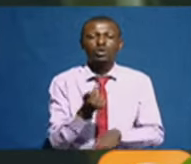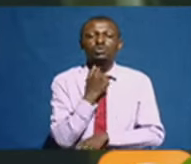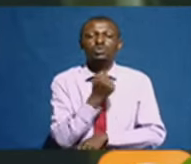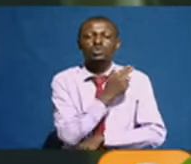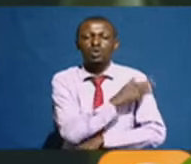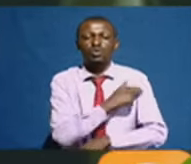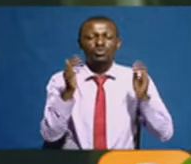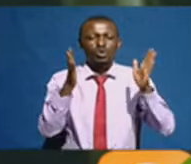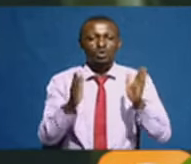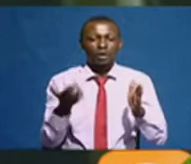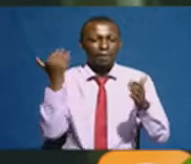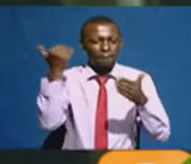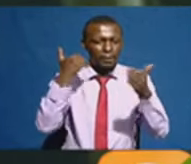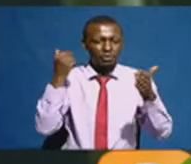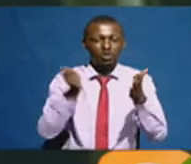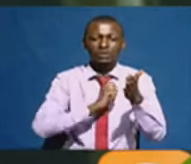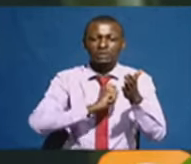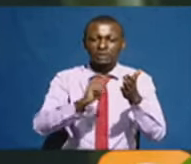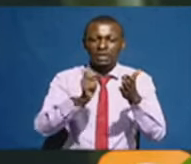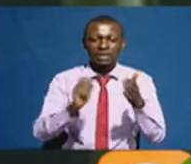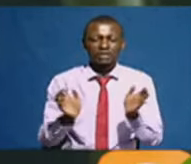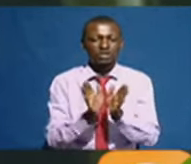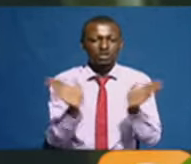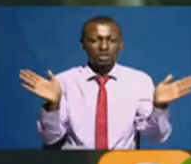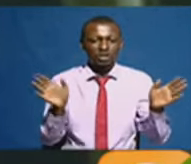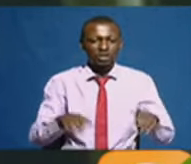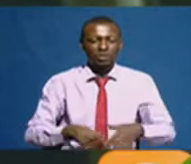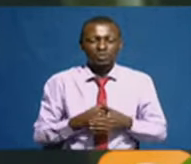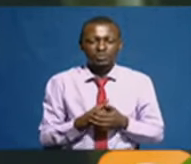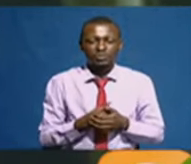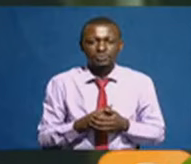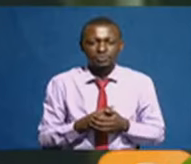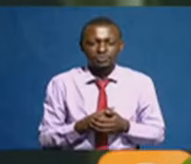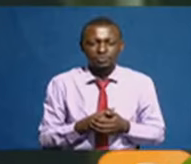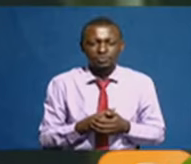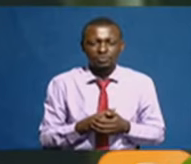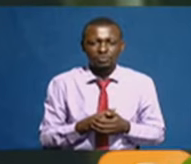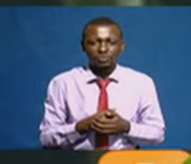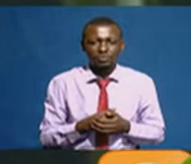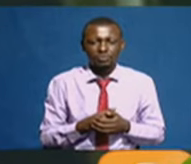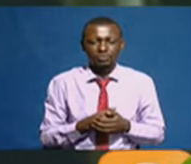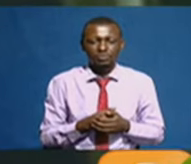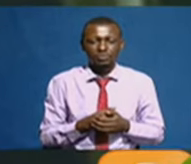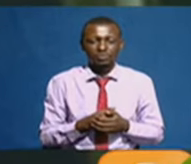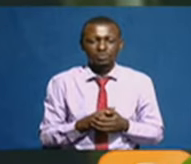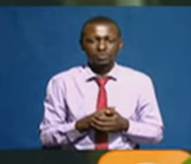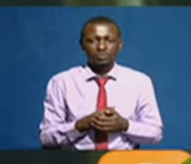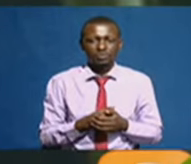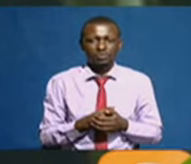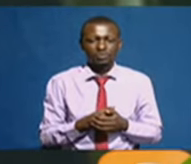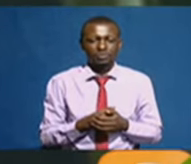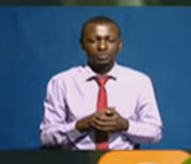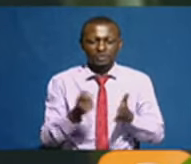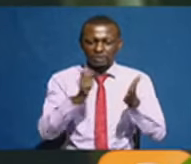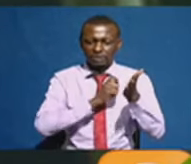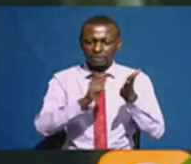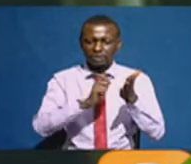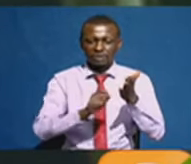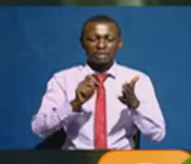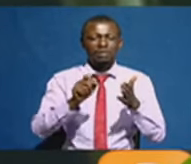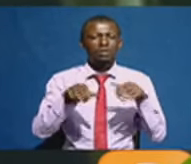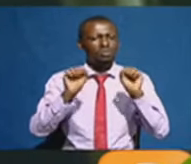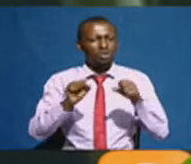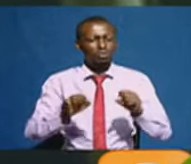KMPDU as the Secretary General that time, and Samuel Oroko, who was the chairperson of KMPDU. I mean, those signatures must be worth something.